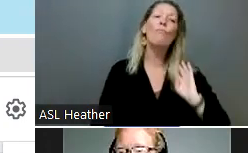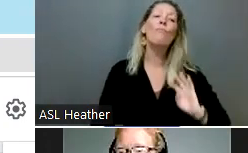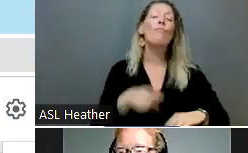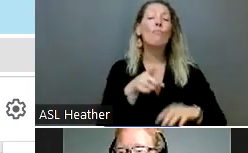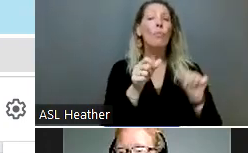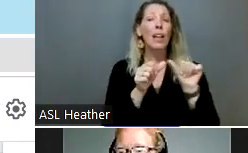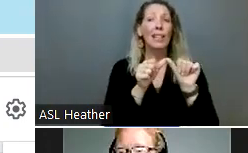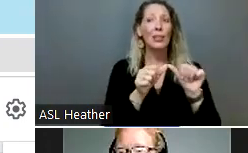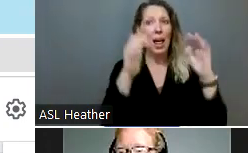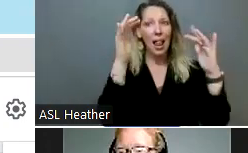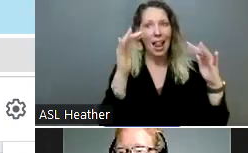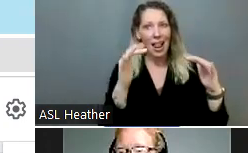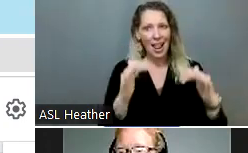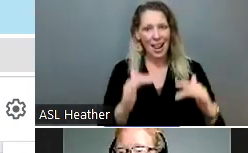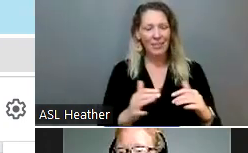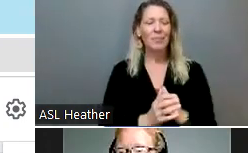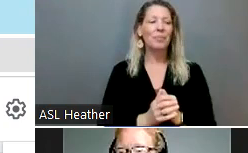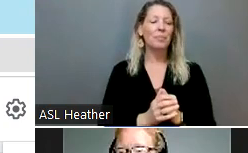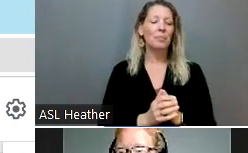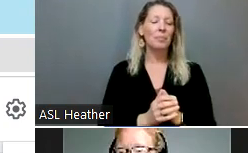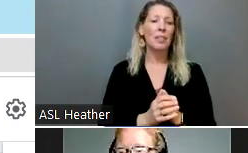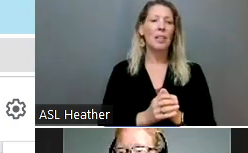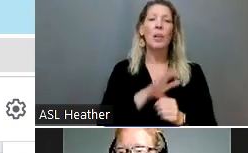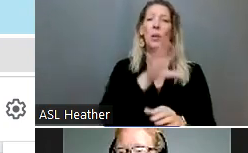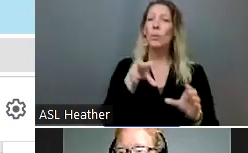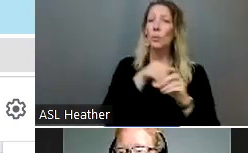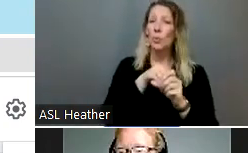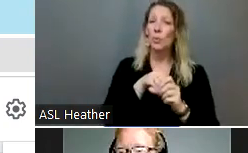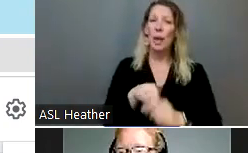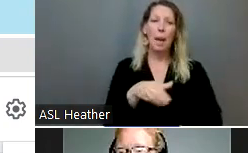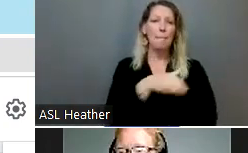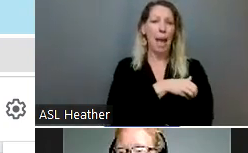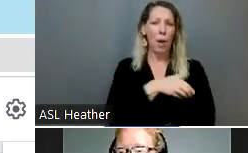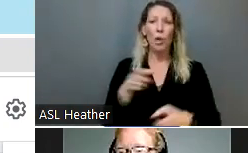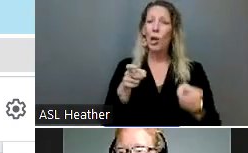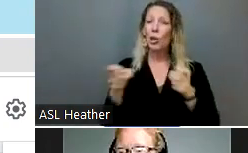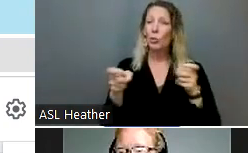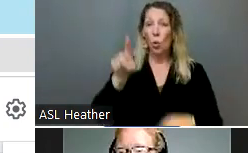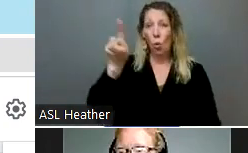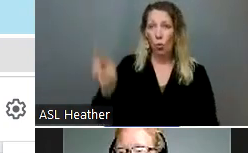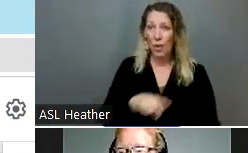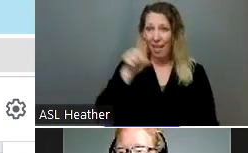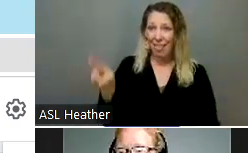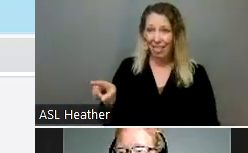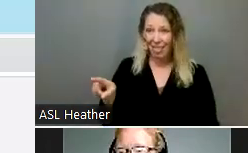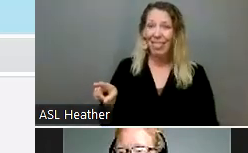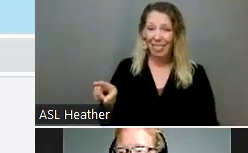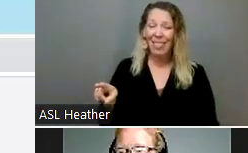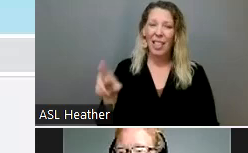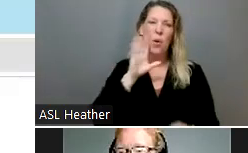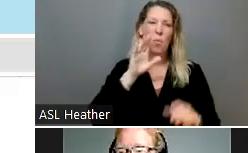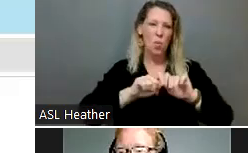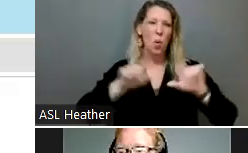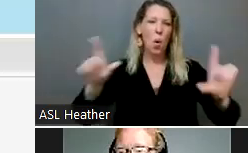Continuing to scroll down, we include the power and control wheel for people with disabilities. I'm going to open it